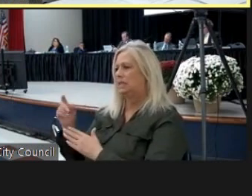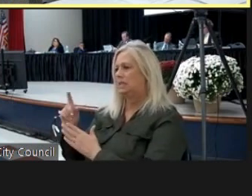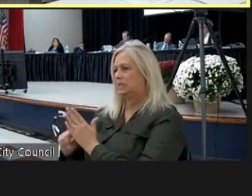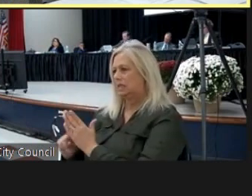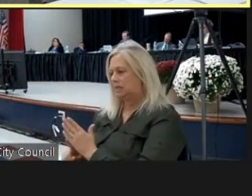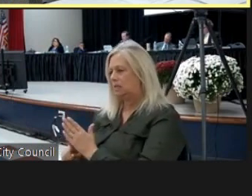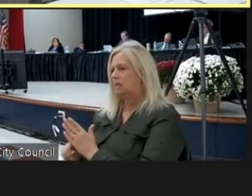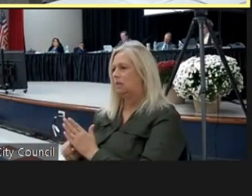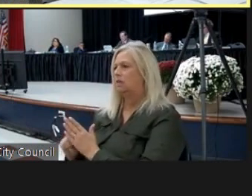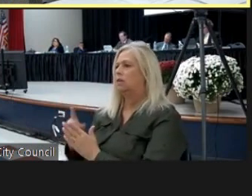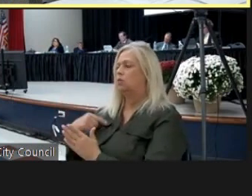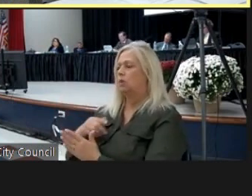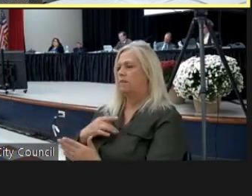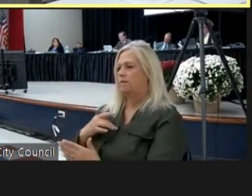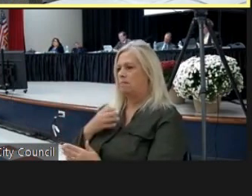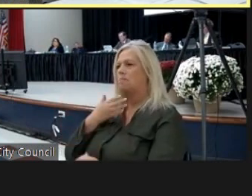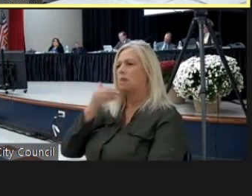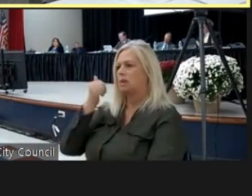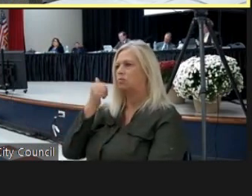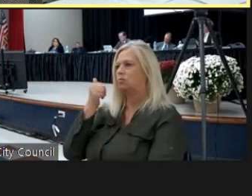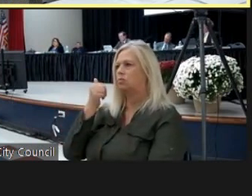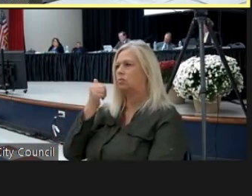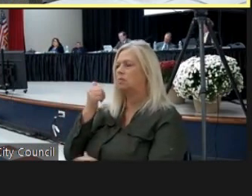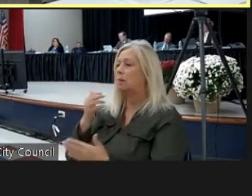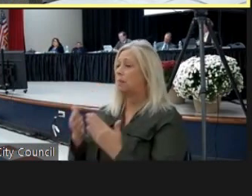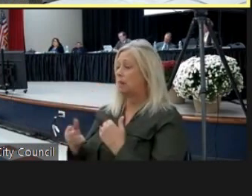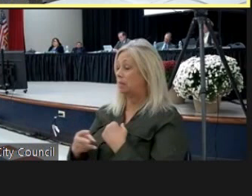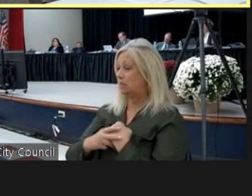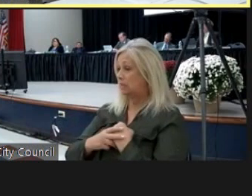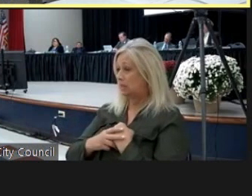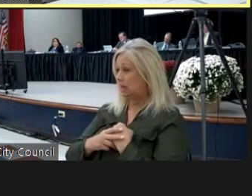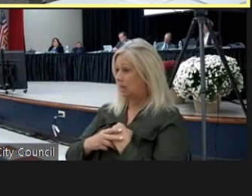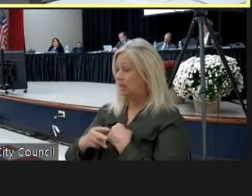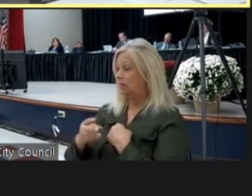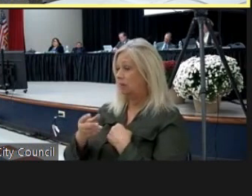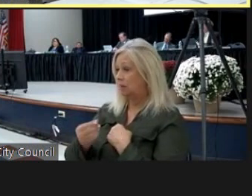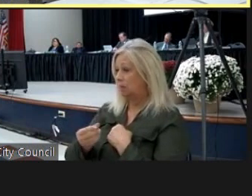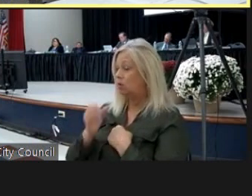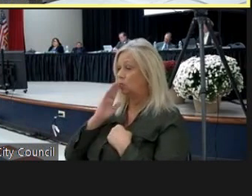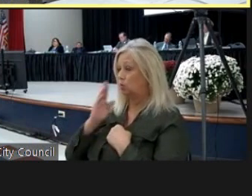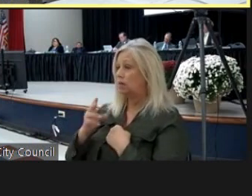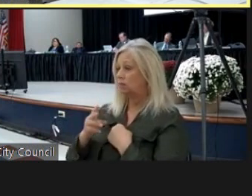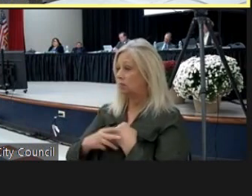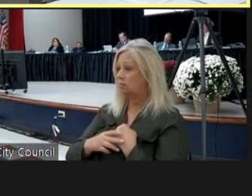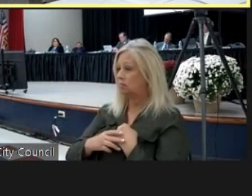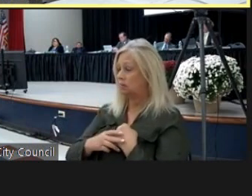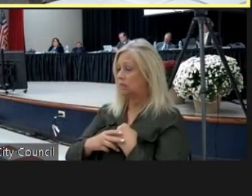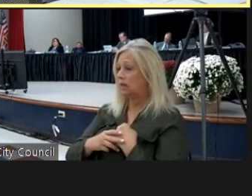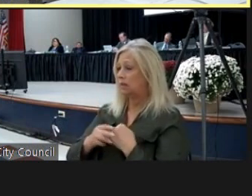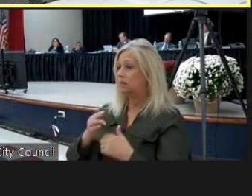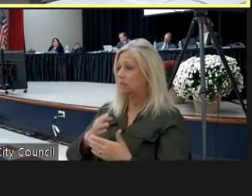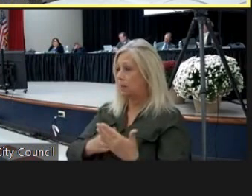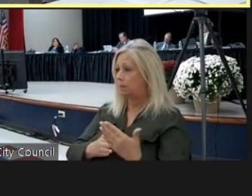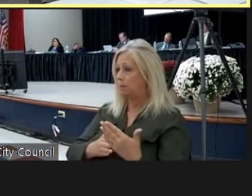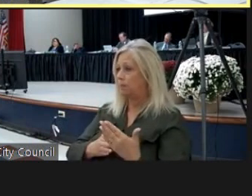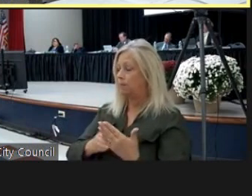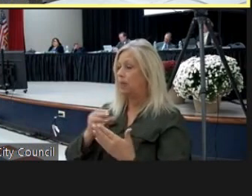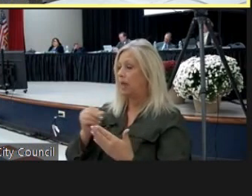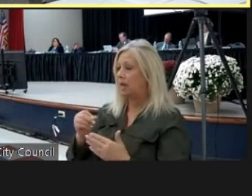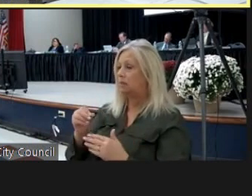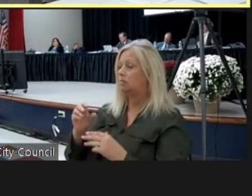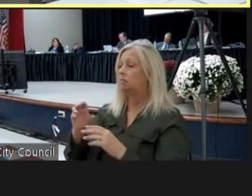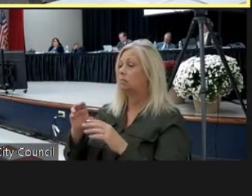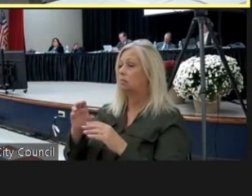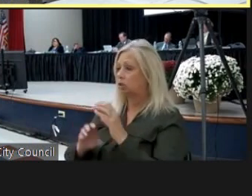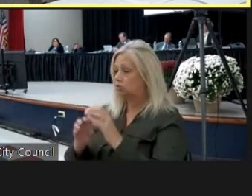feel better about that. I think maybe saving money. We are going to save some money in the design and open construction of the garage.